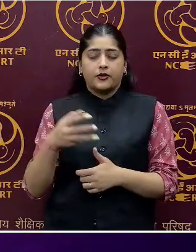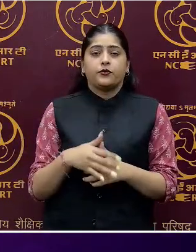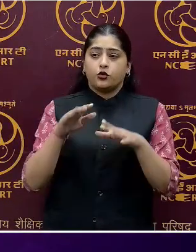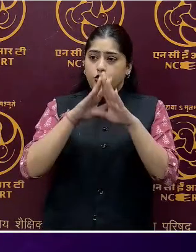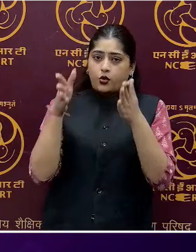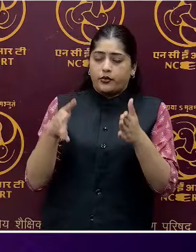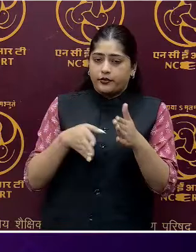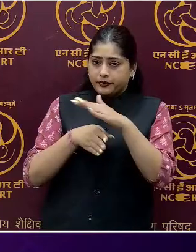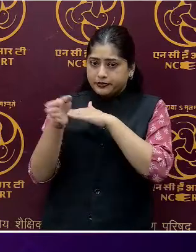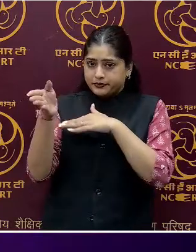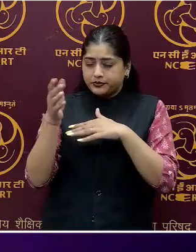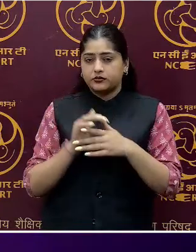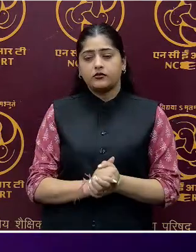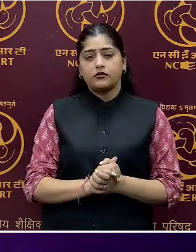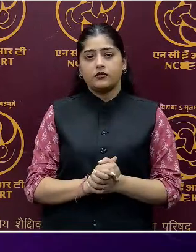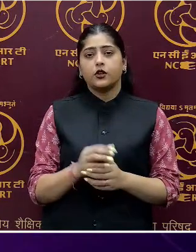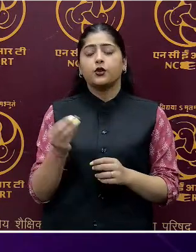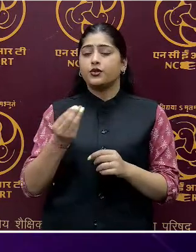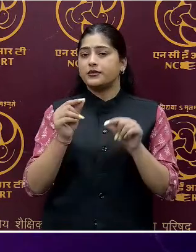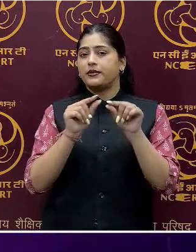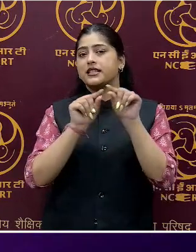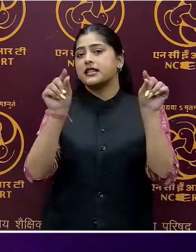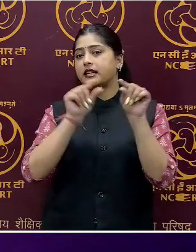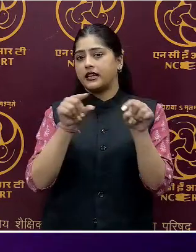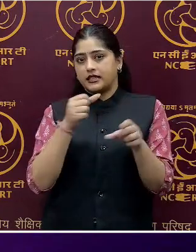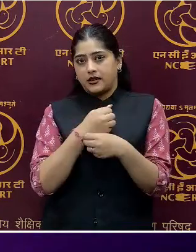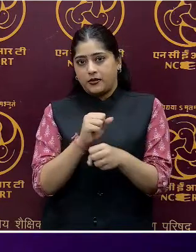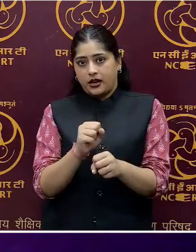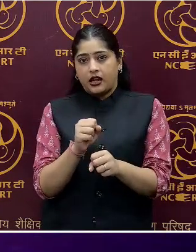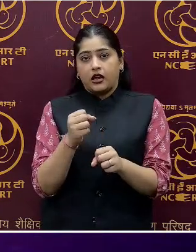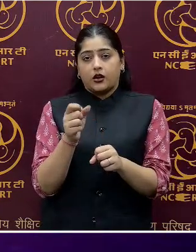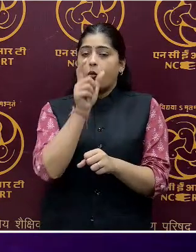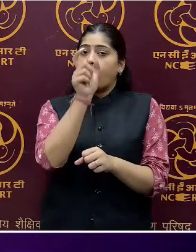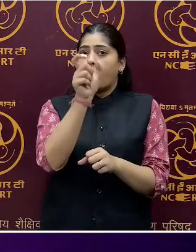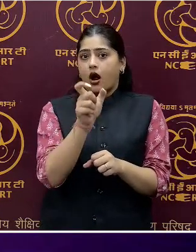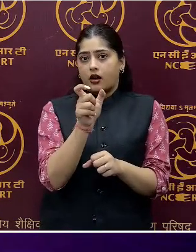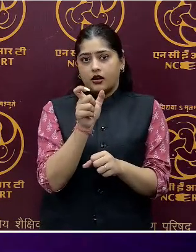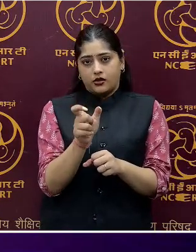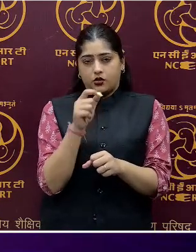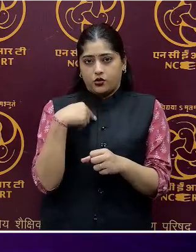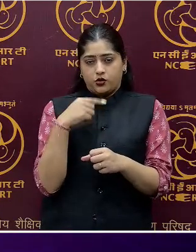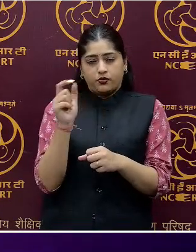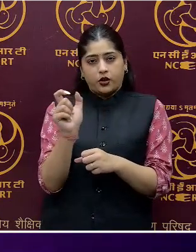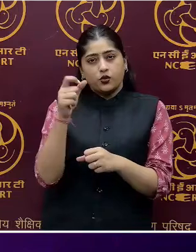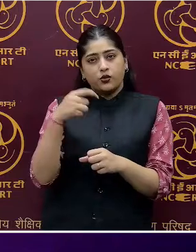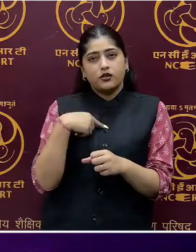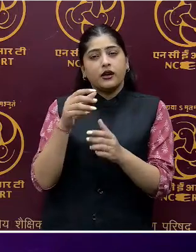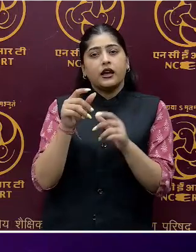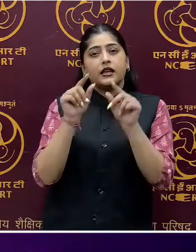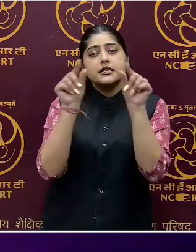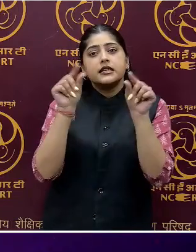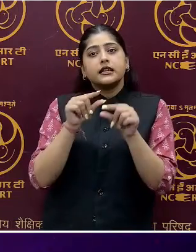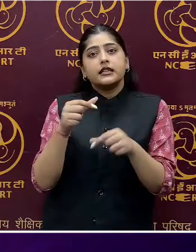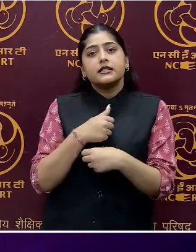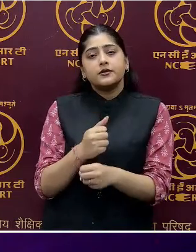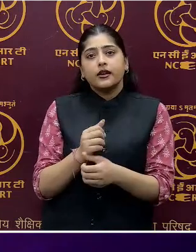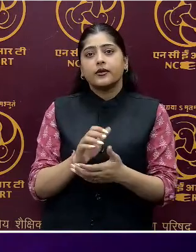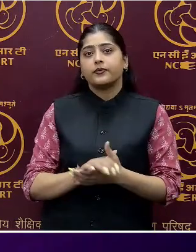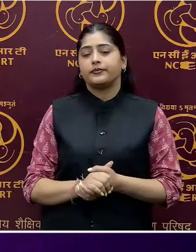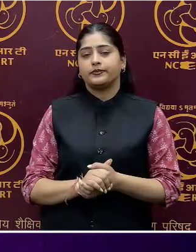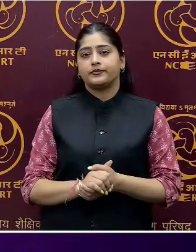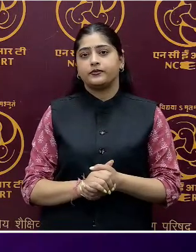we framed sentences, 2 of sentences by using this words. So ma'am, can you frame one